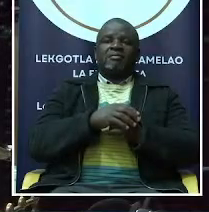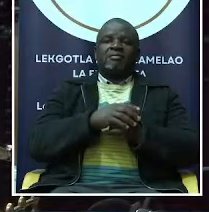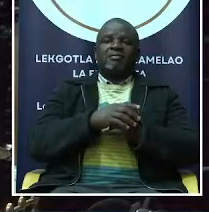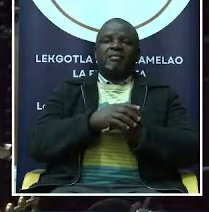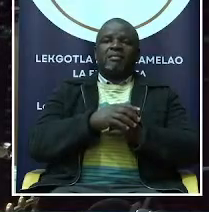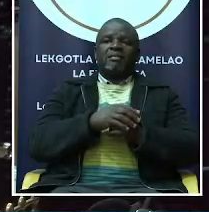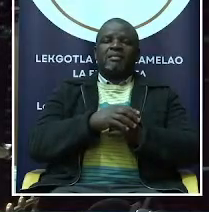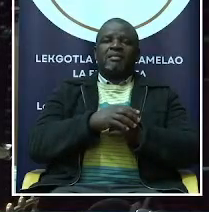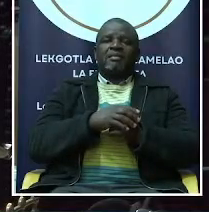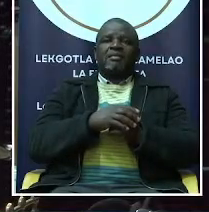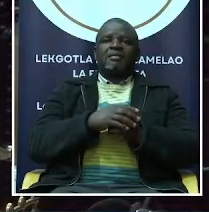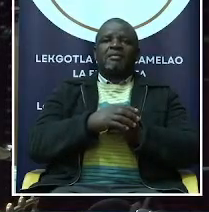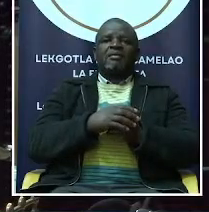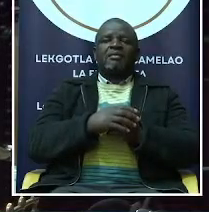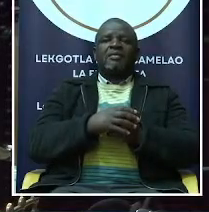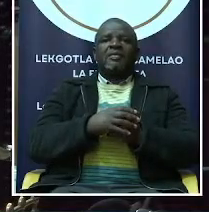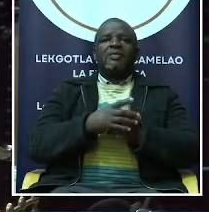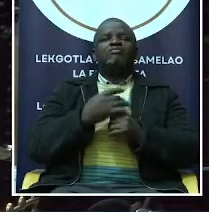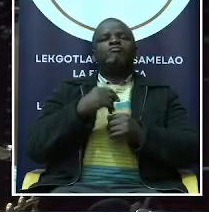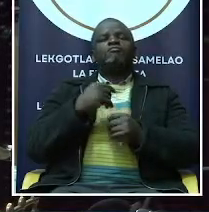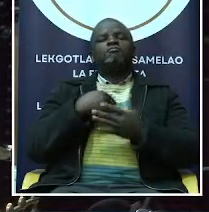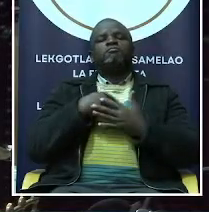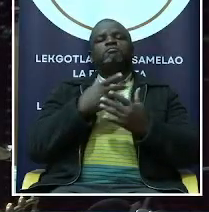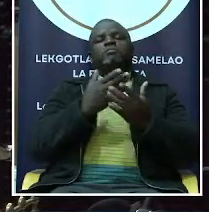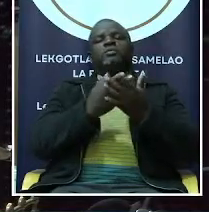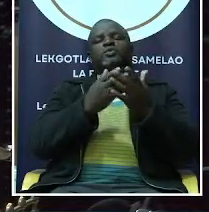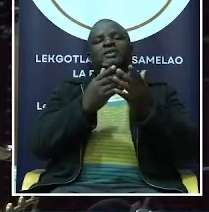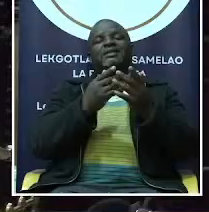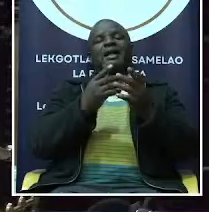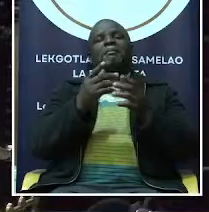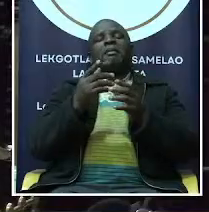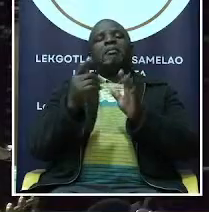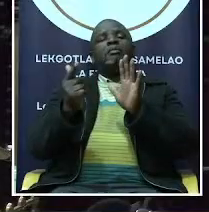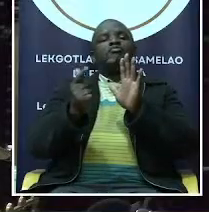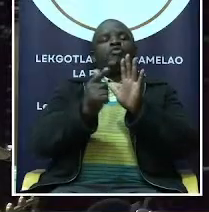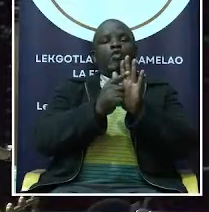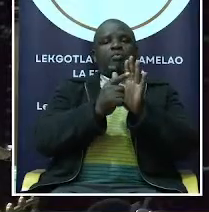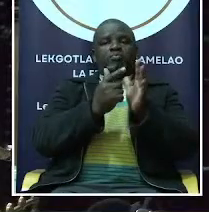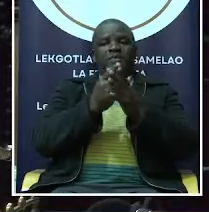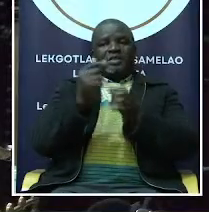don't necessarily have to change the legislative structure.